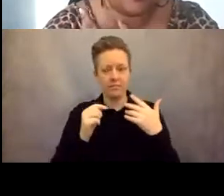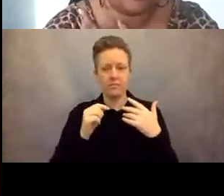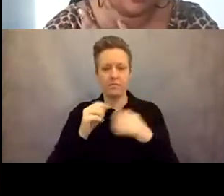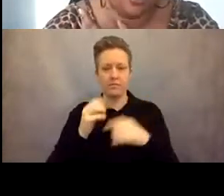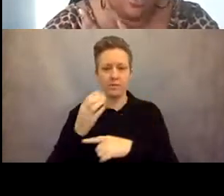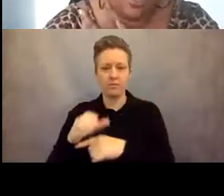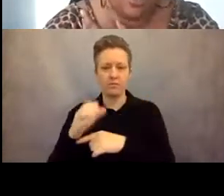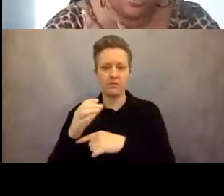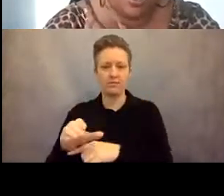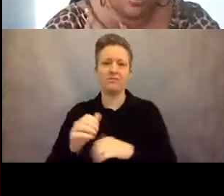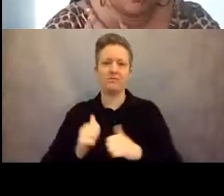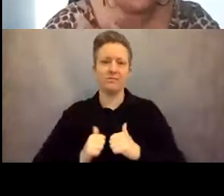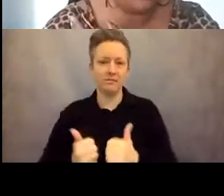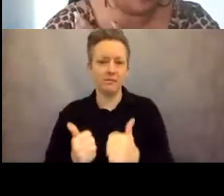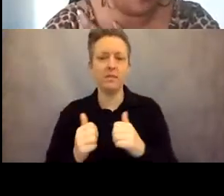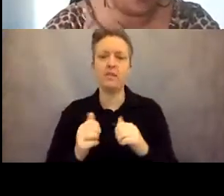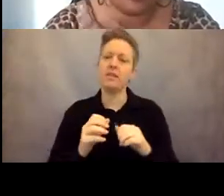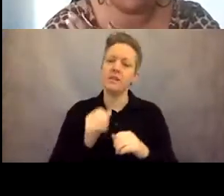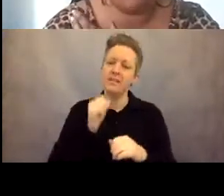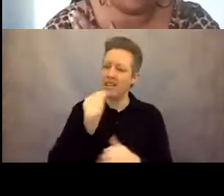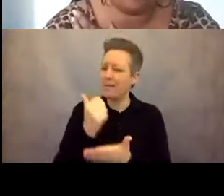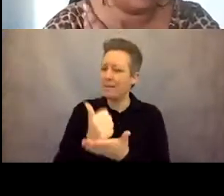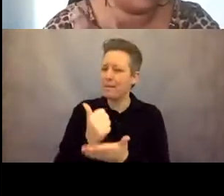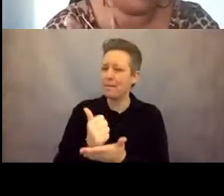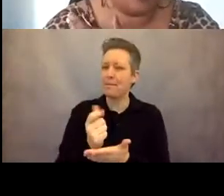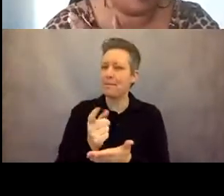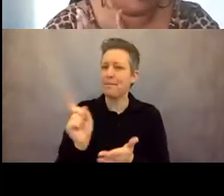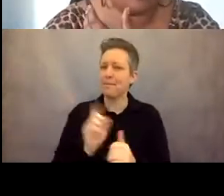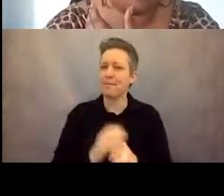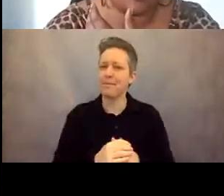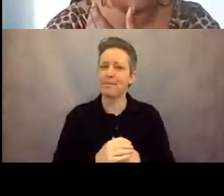that's not actually useful or helpful or